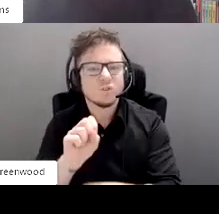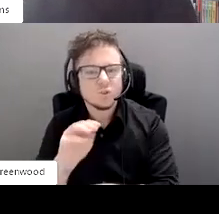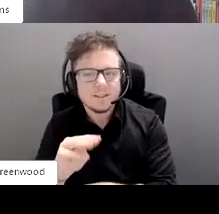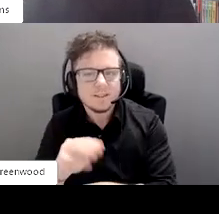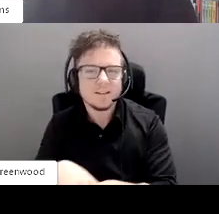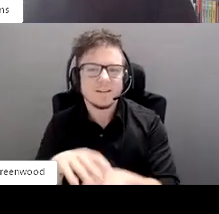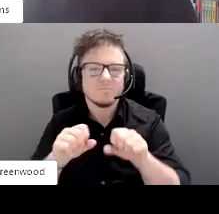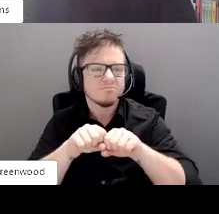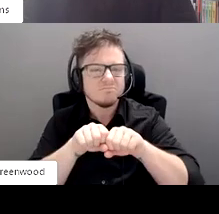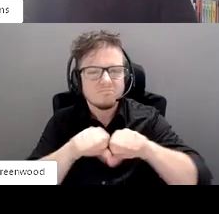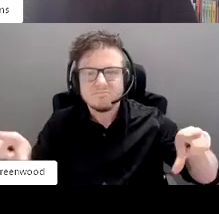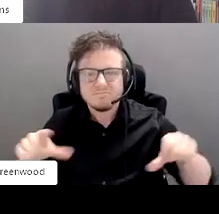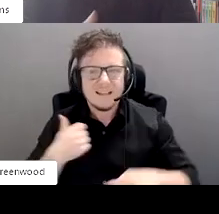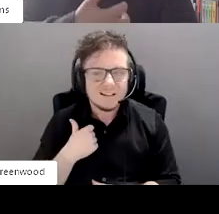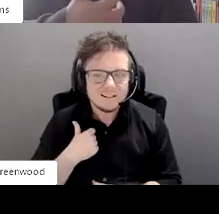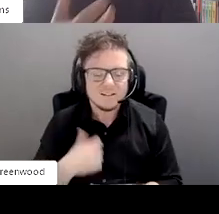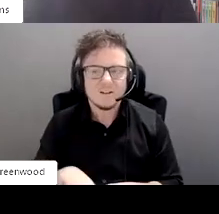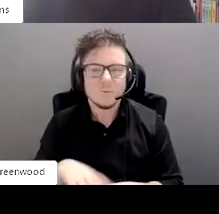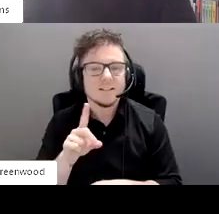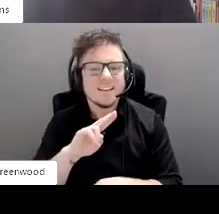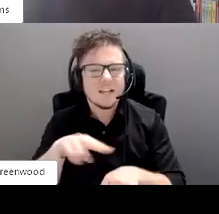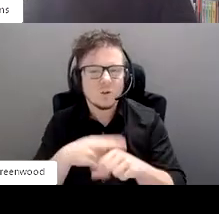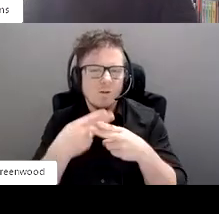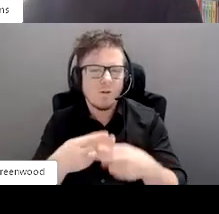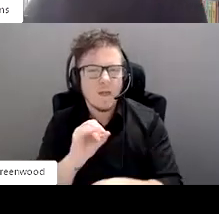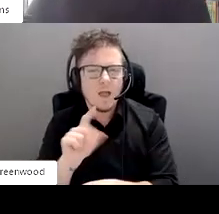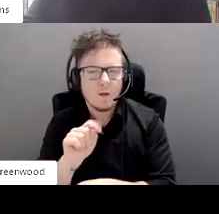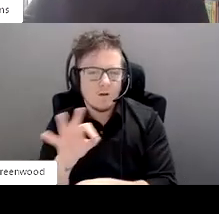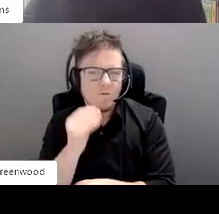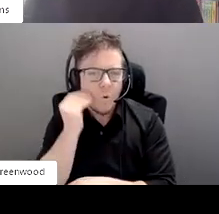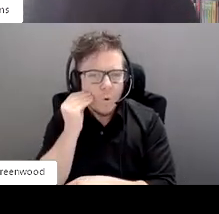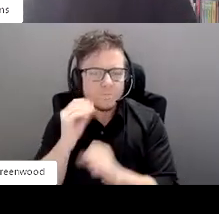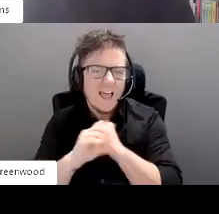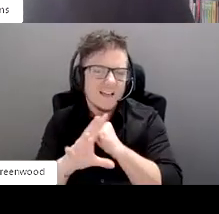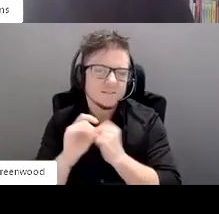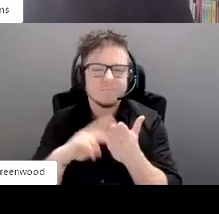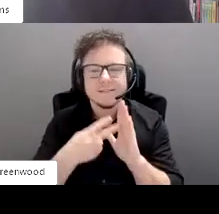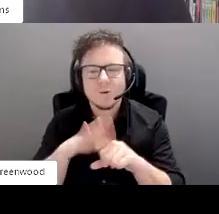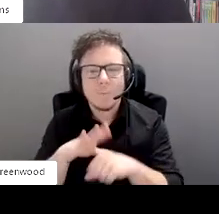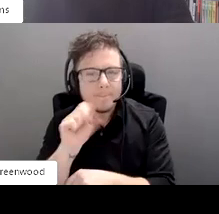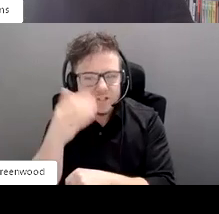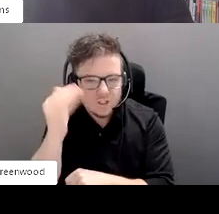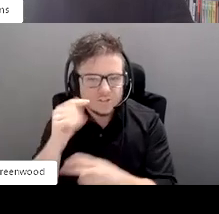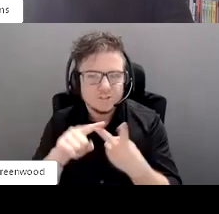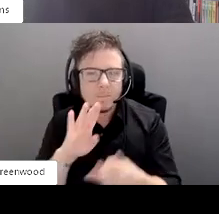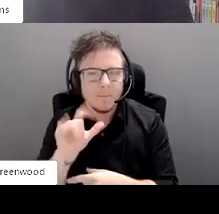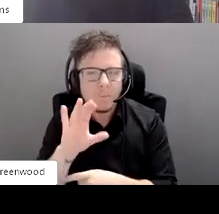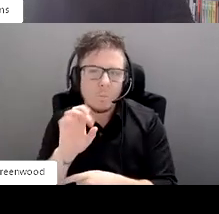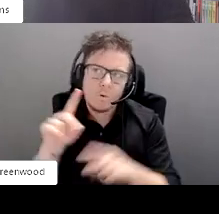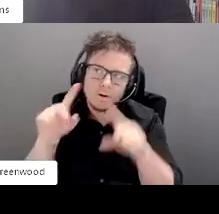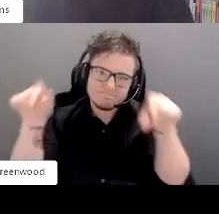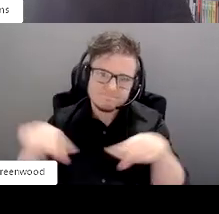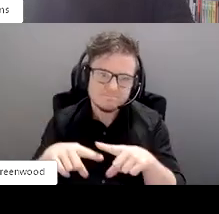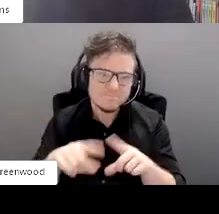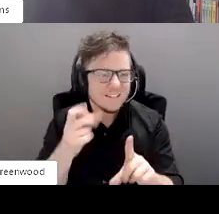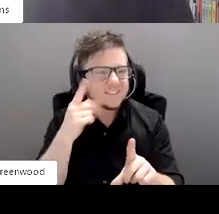the country, do national what's called out-of-home ads. So those are things like bus shelters and billboards. As you can see on the right, we had a bus